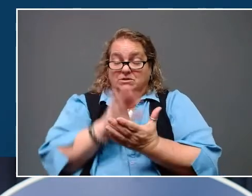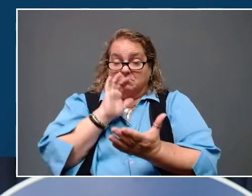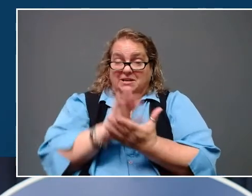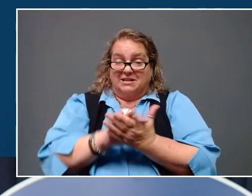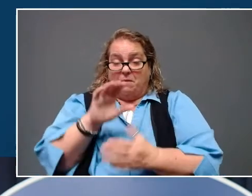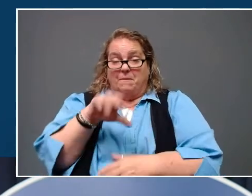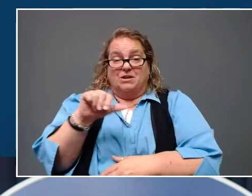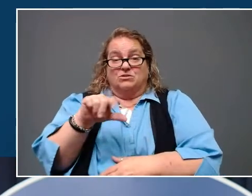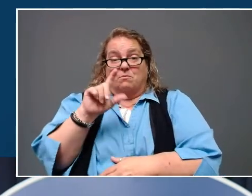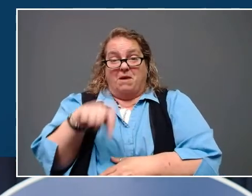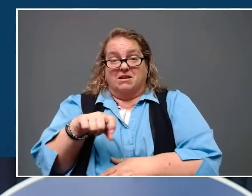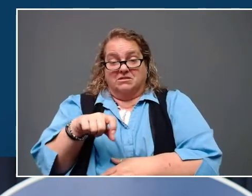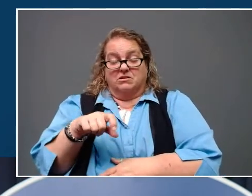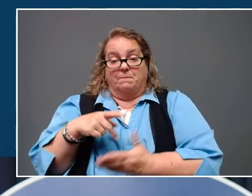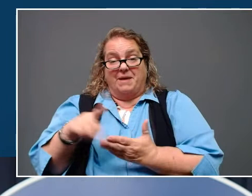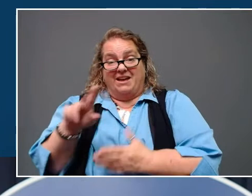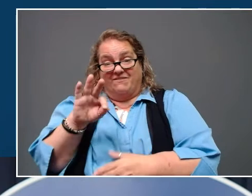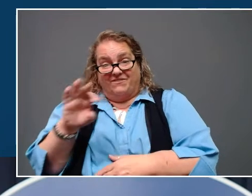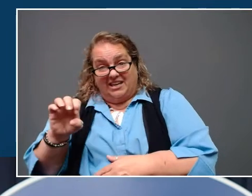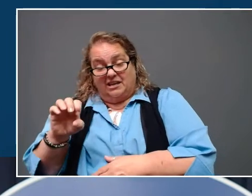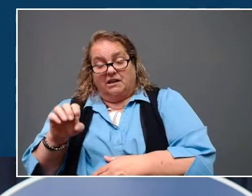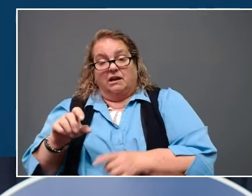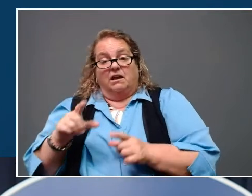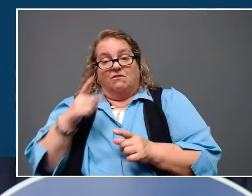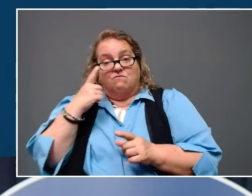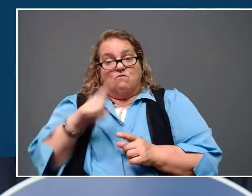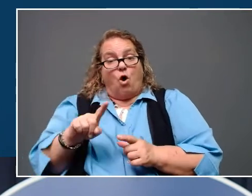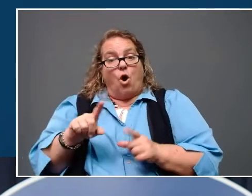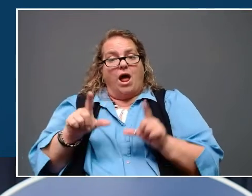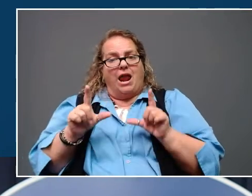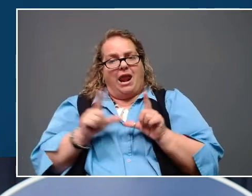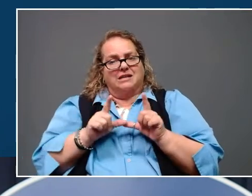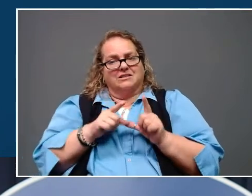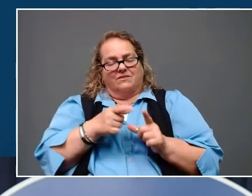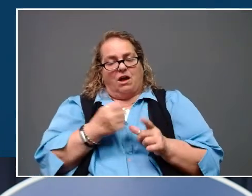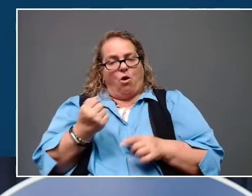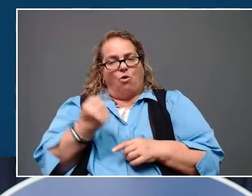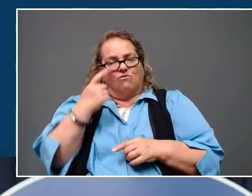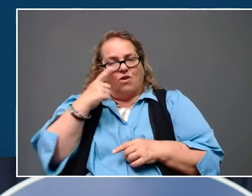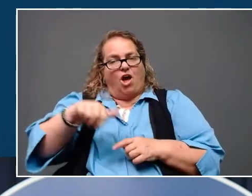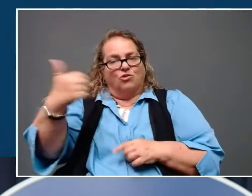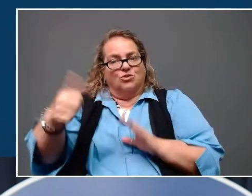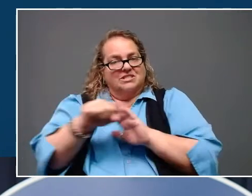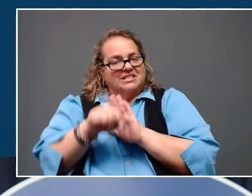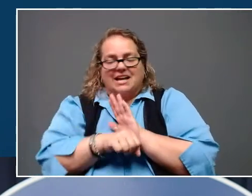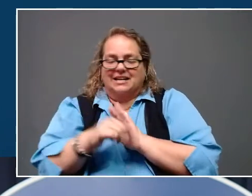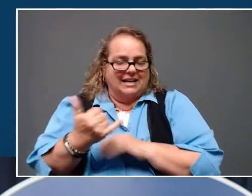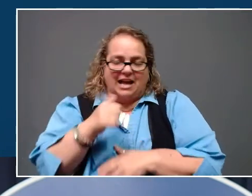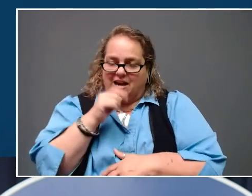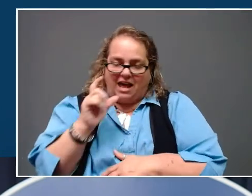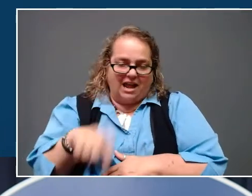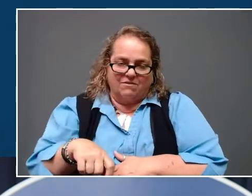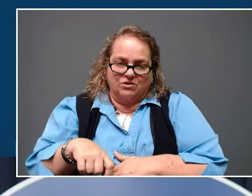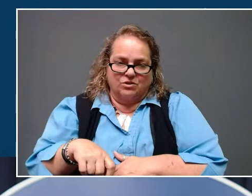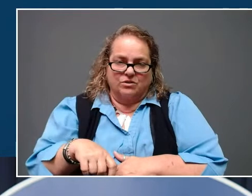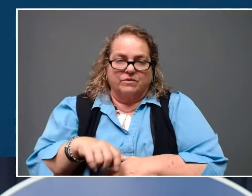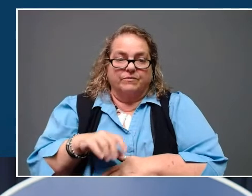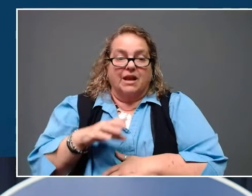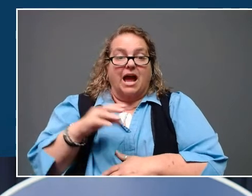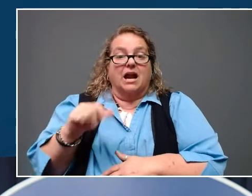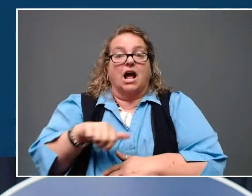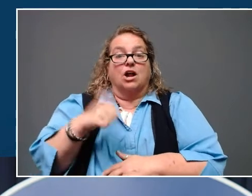in another state. Now they won't have to. And House Bill 465, which recognizes